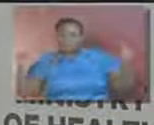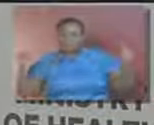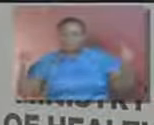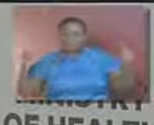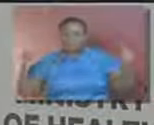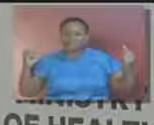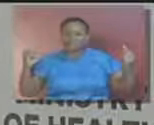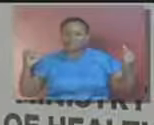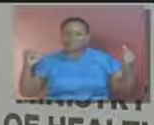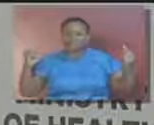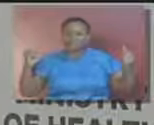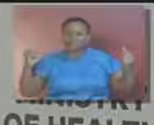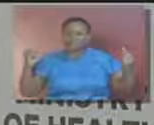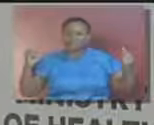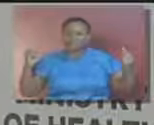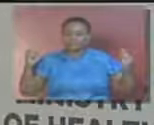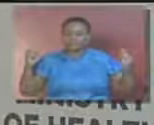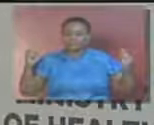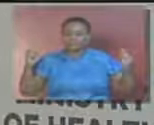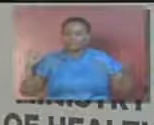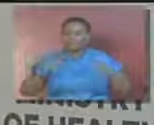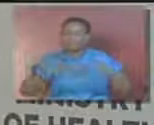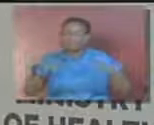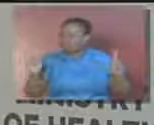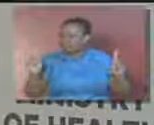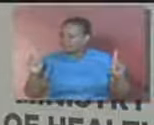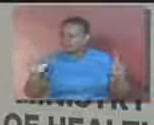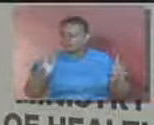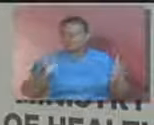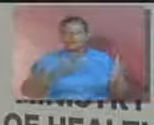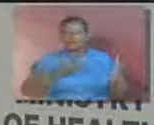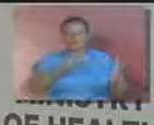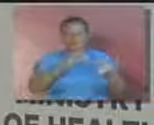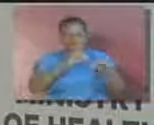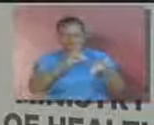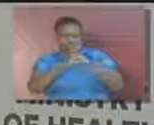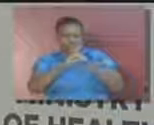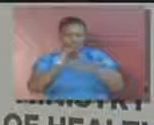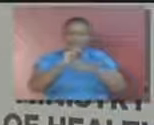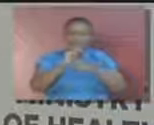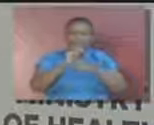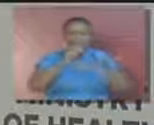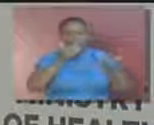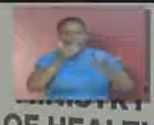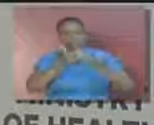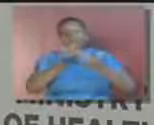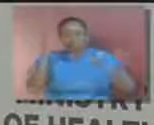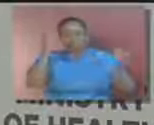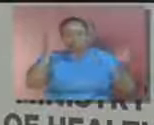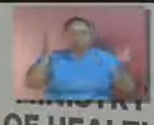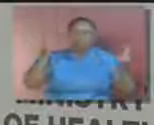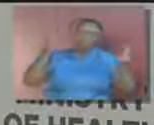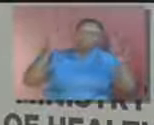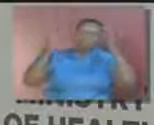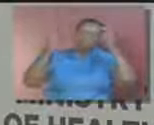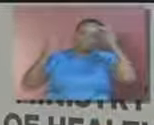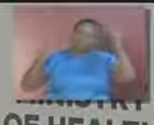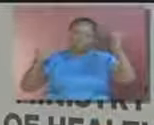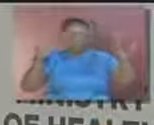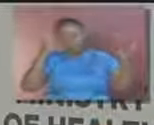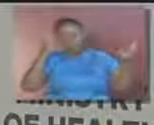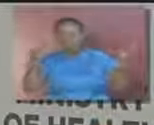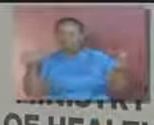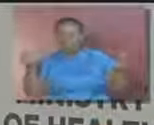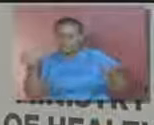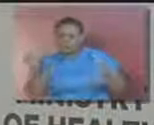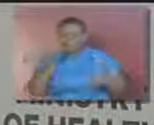majority of the conditions, persons are well trained and have been dealing with it for a number of years, and it's part of your normal medical training for the